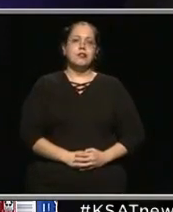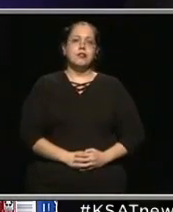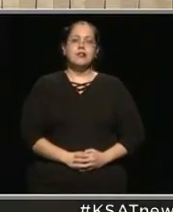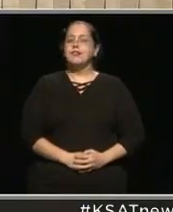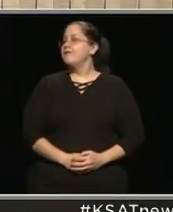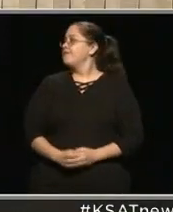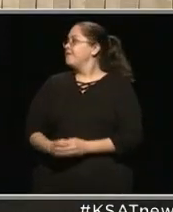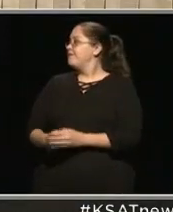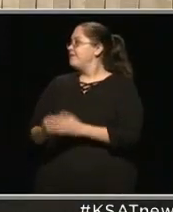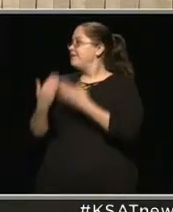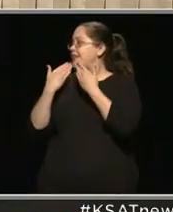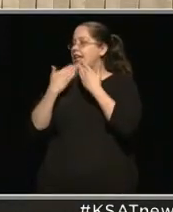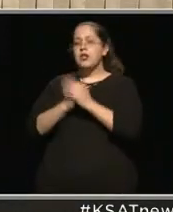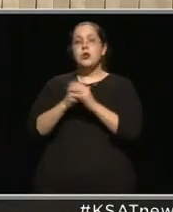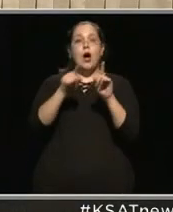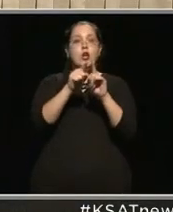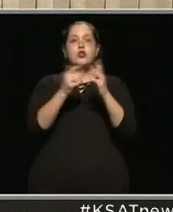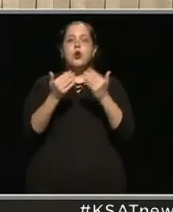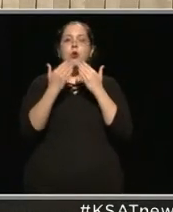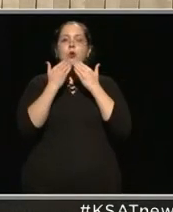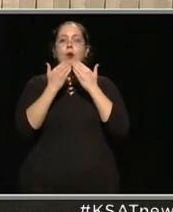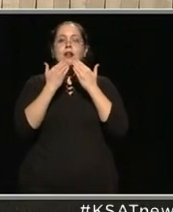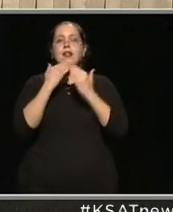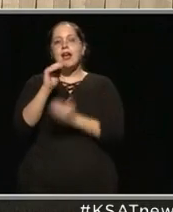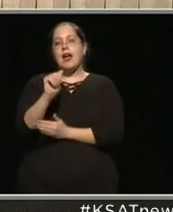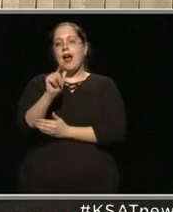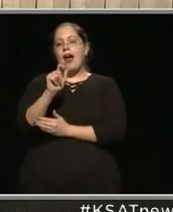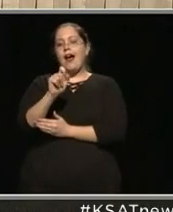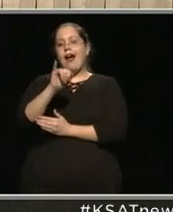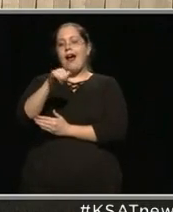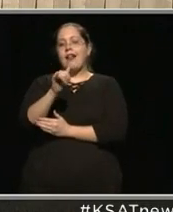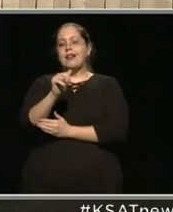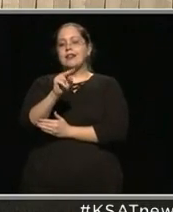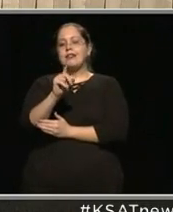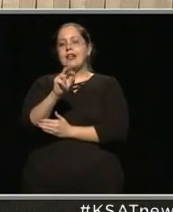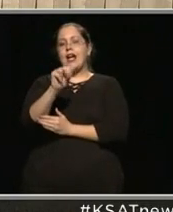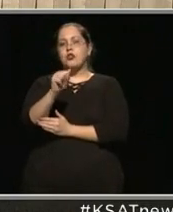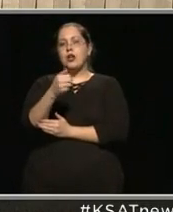Great. Thank you, Judge. And I also want to thank Alejandra Herrera,